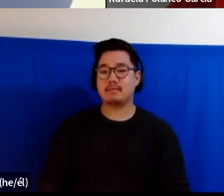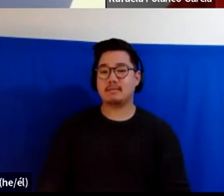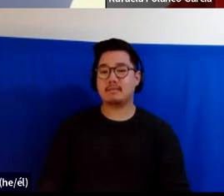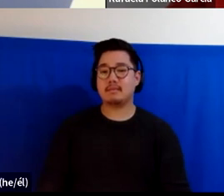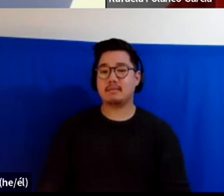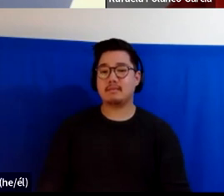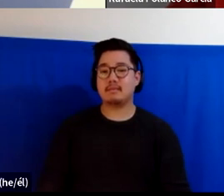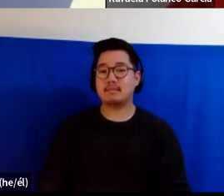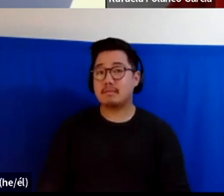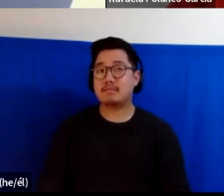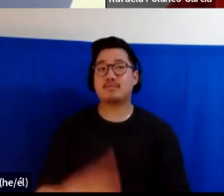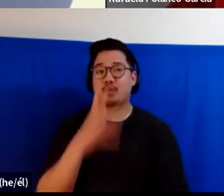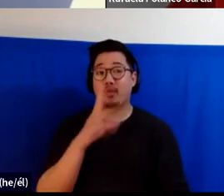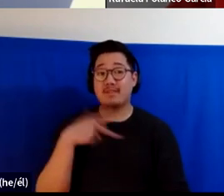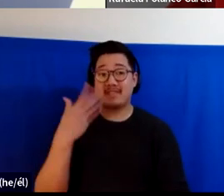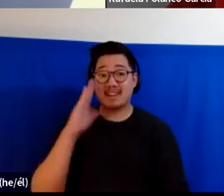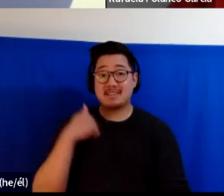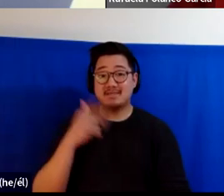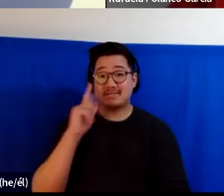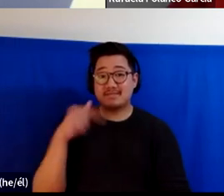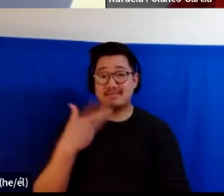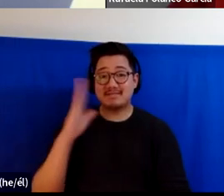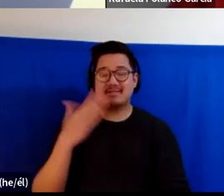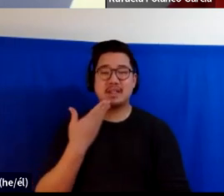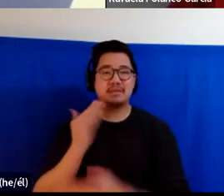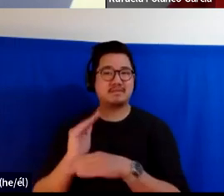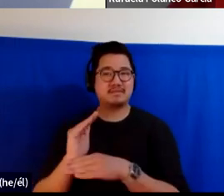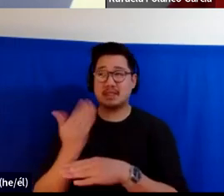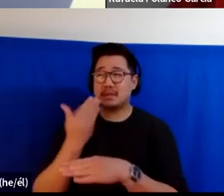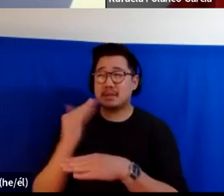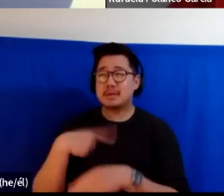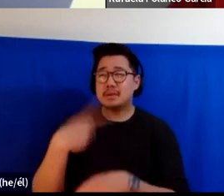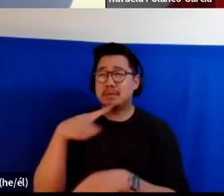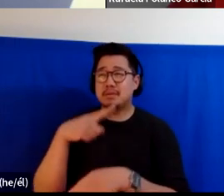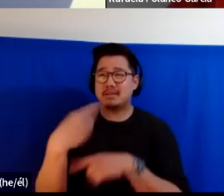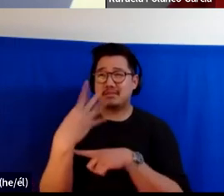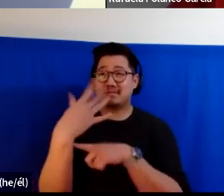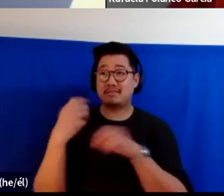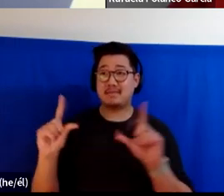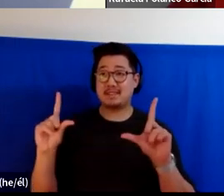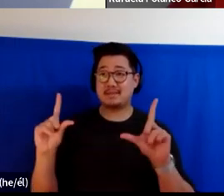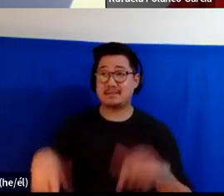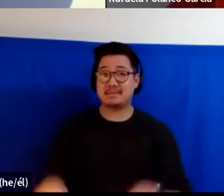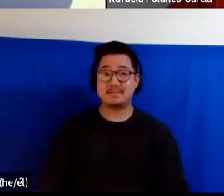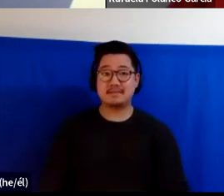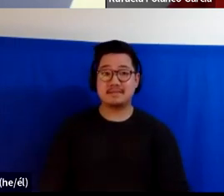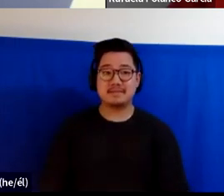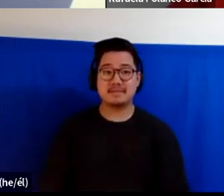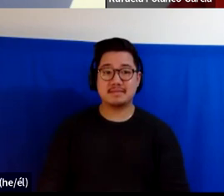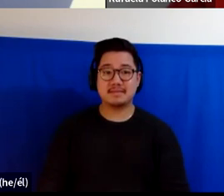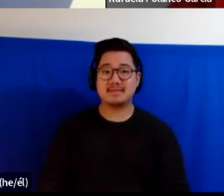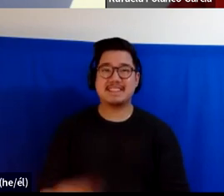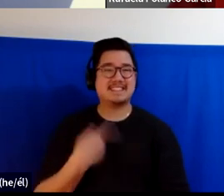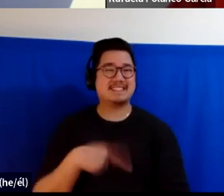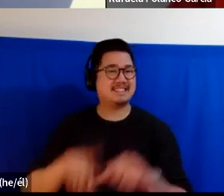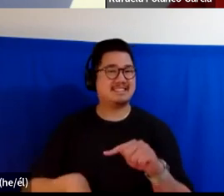hi can you hear me good evening everyone good evening would you mind turning on your camera for us please oh i can't